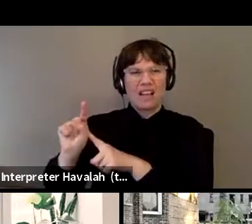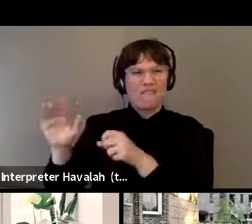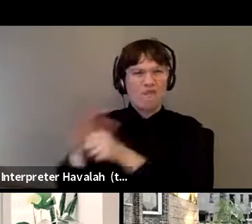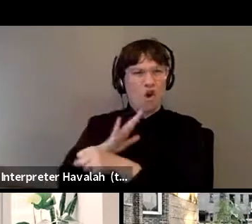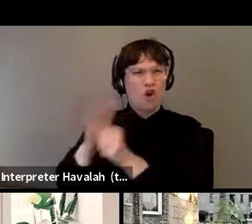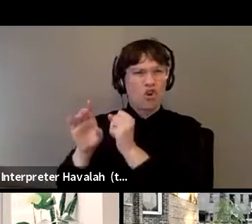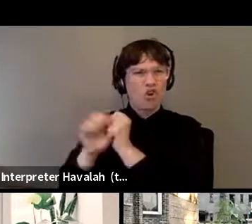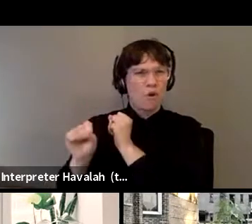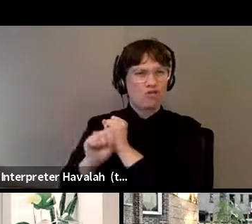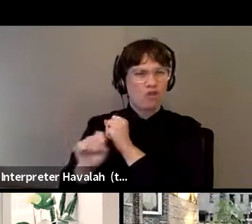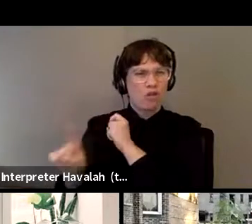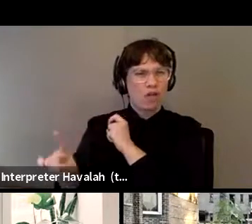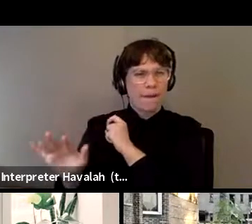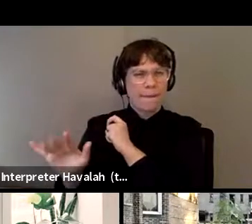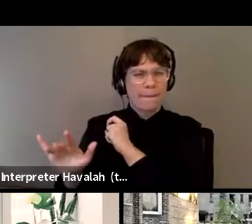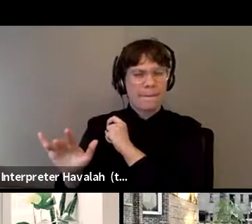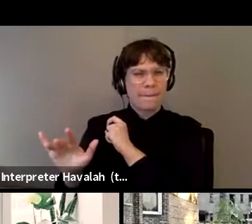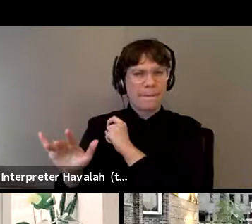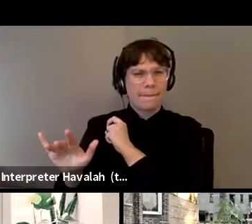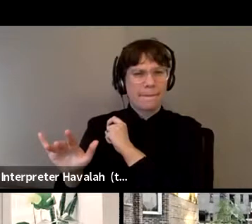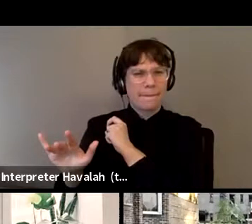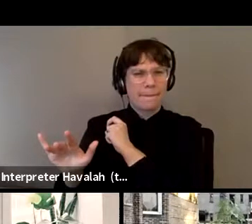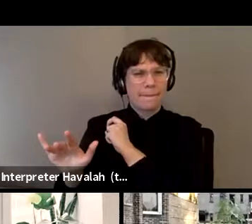commercial and